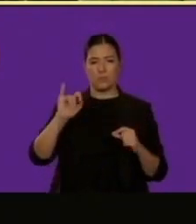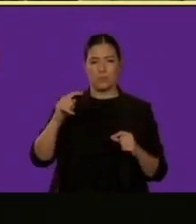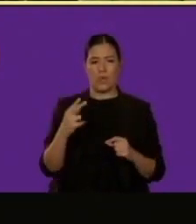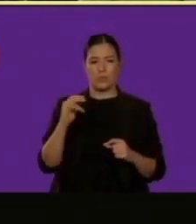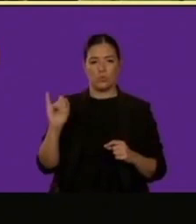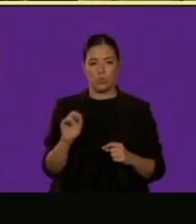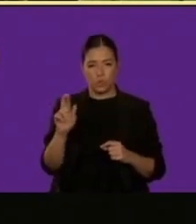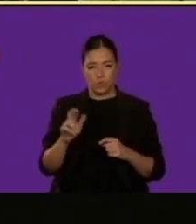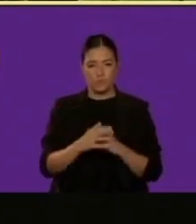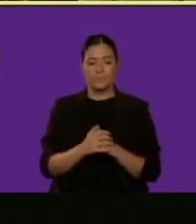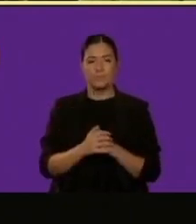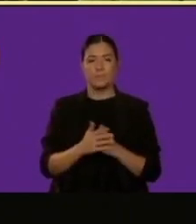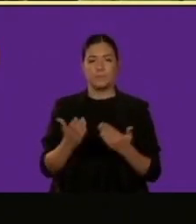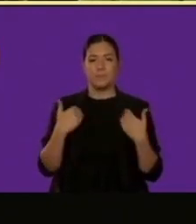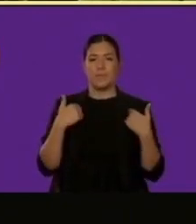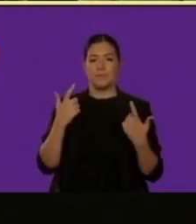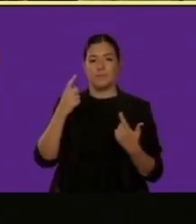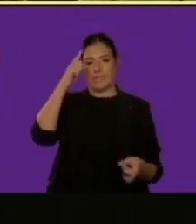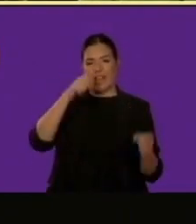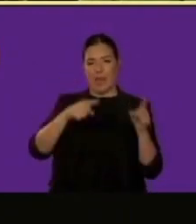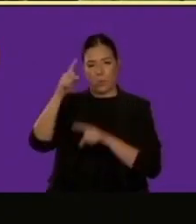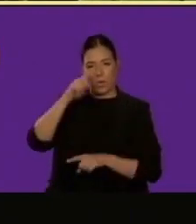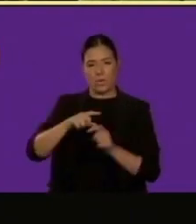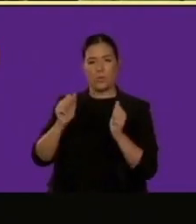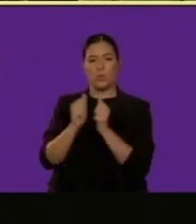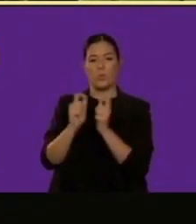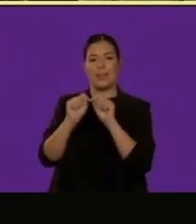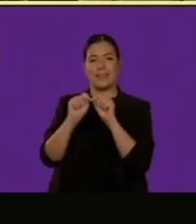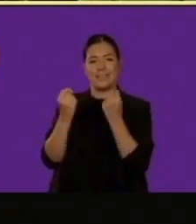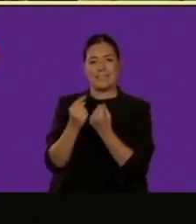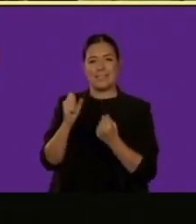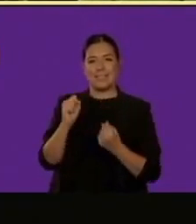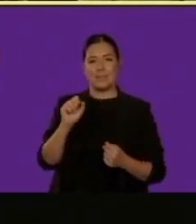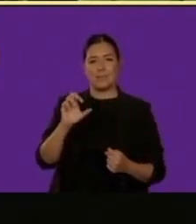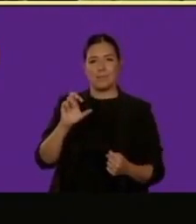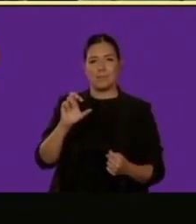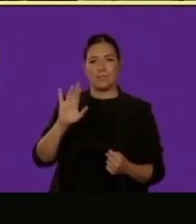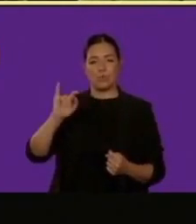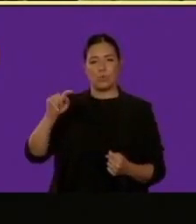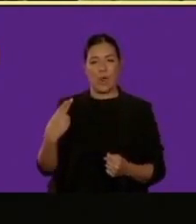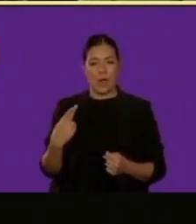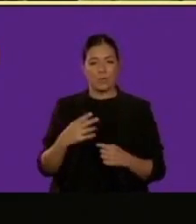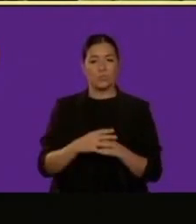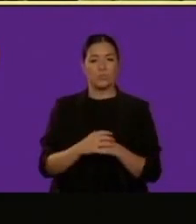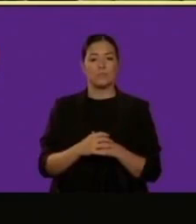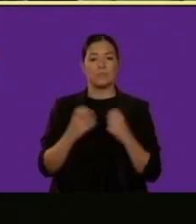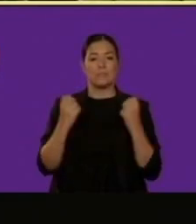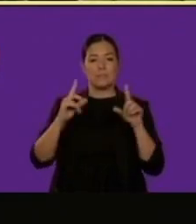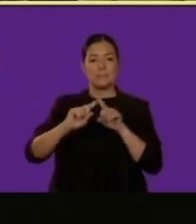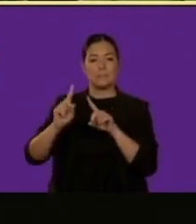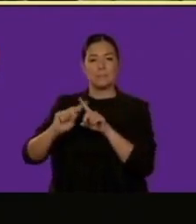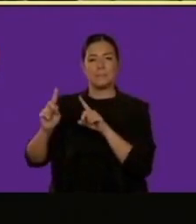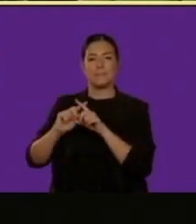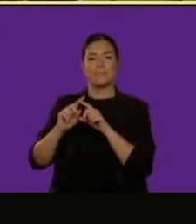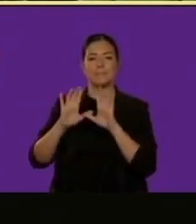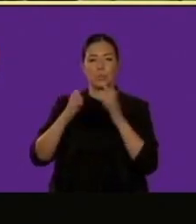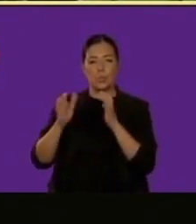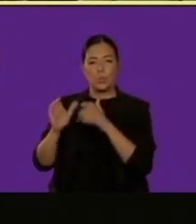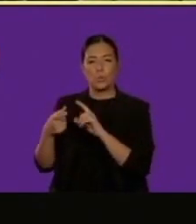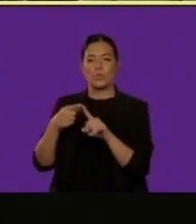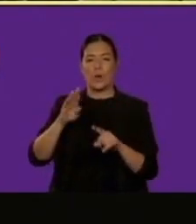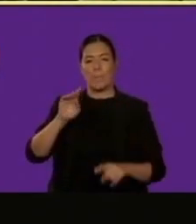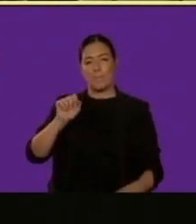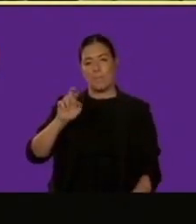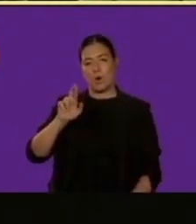materials. And here we can do tests with children with visual disabilities. I mean,